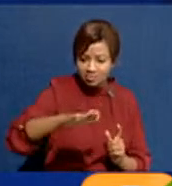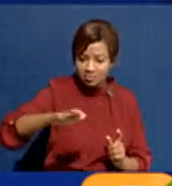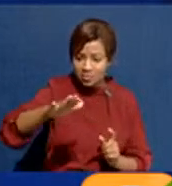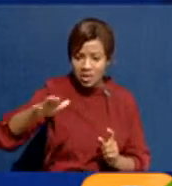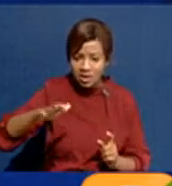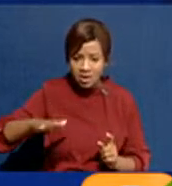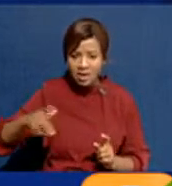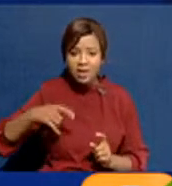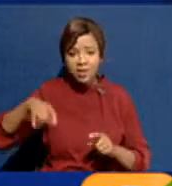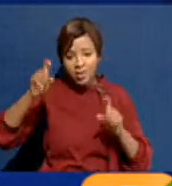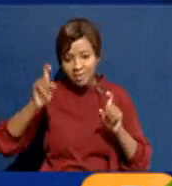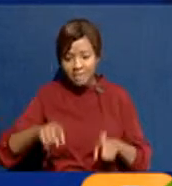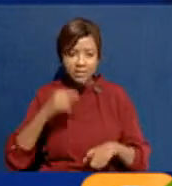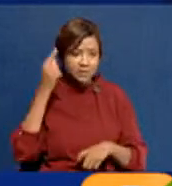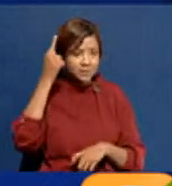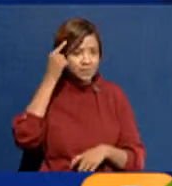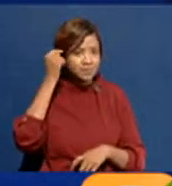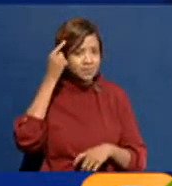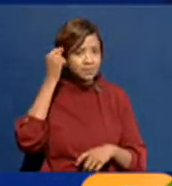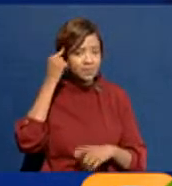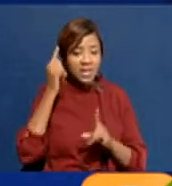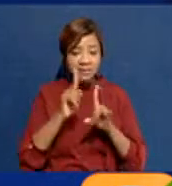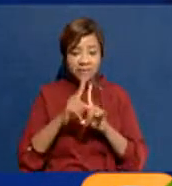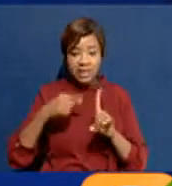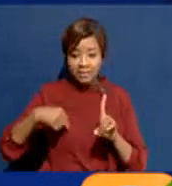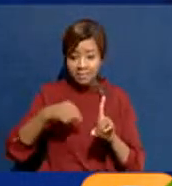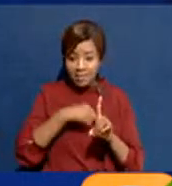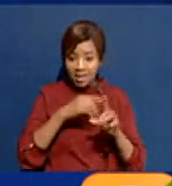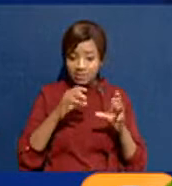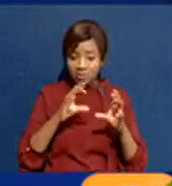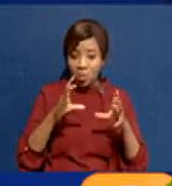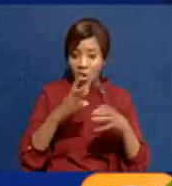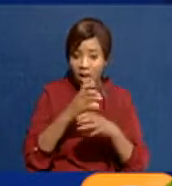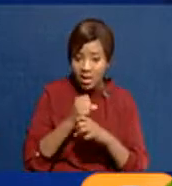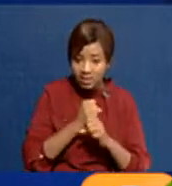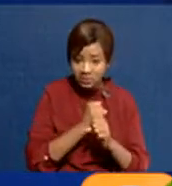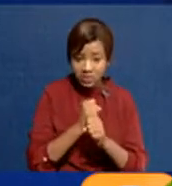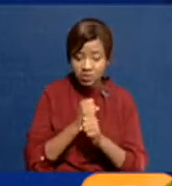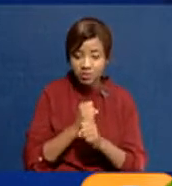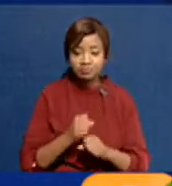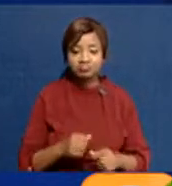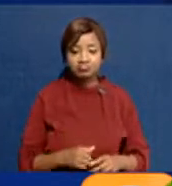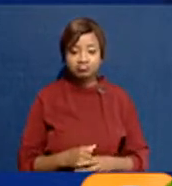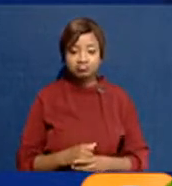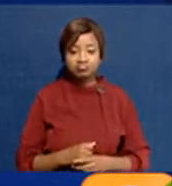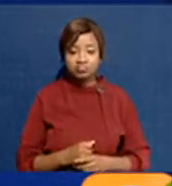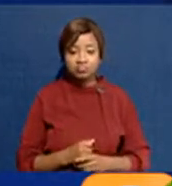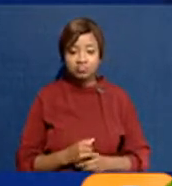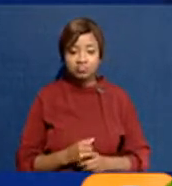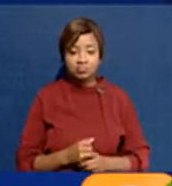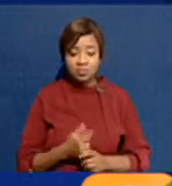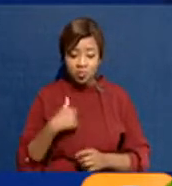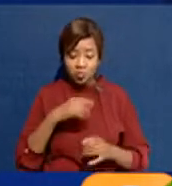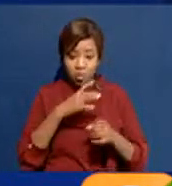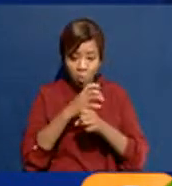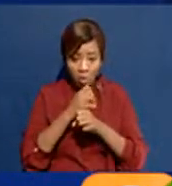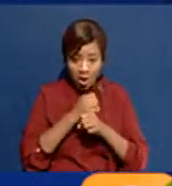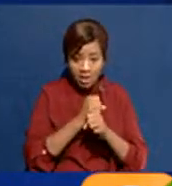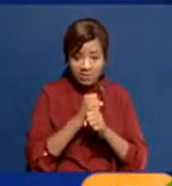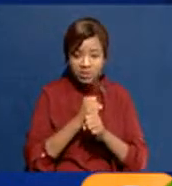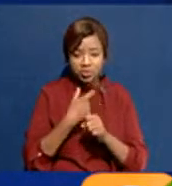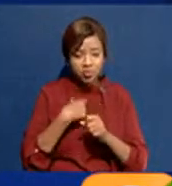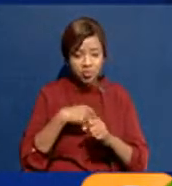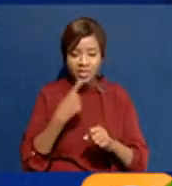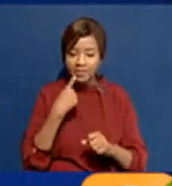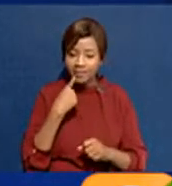We as an organization, the Kenyan Obstetrical and Gynecological Society, we are firmly and